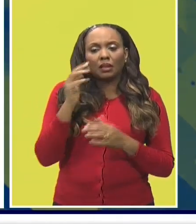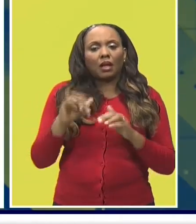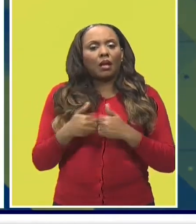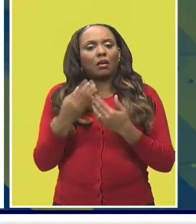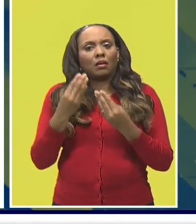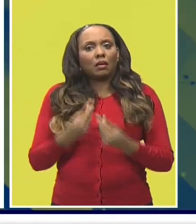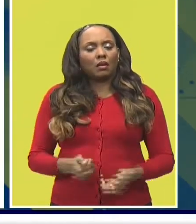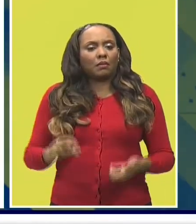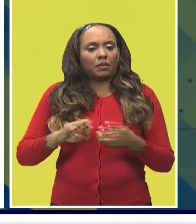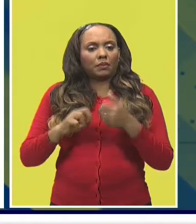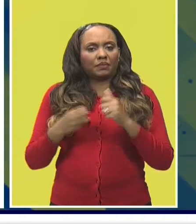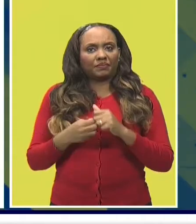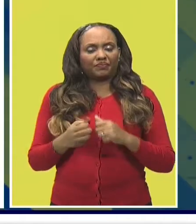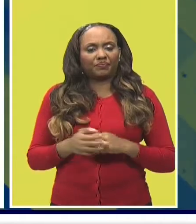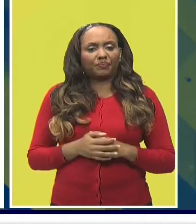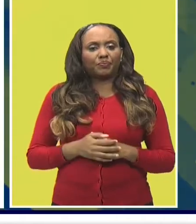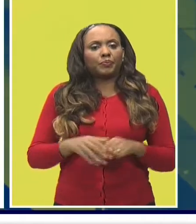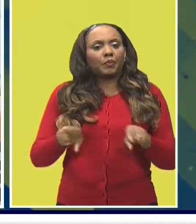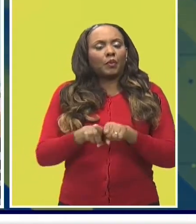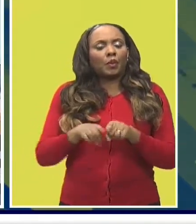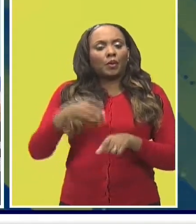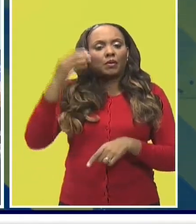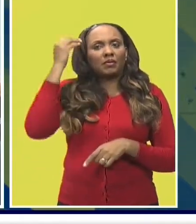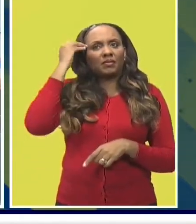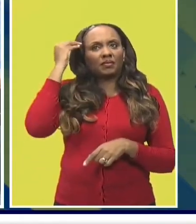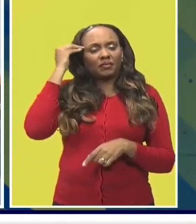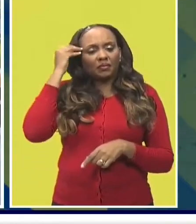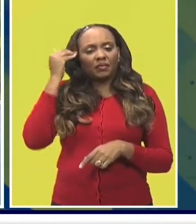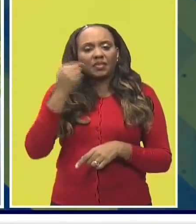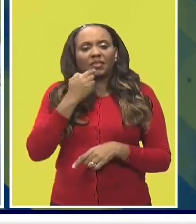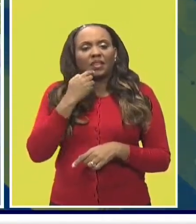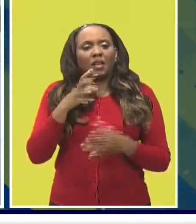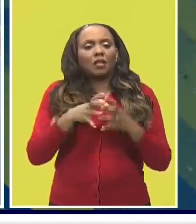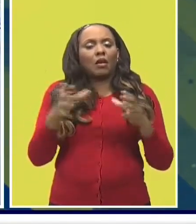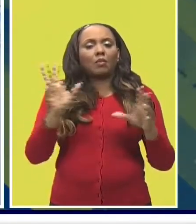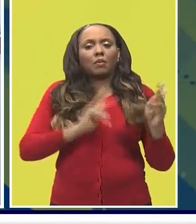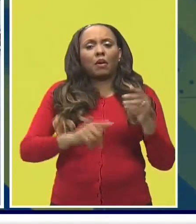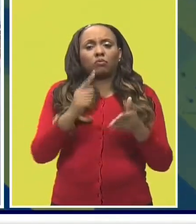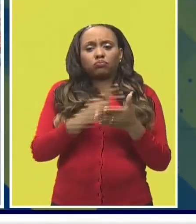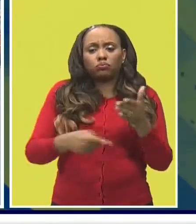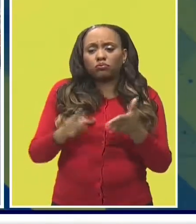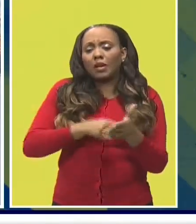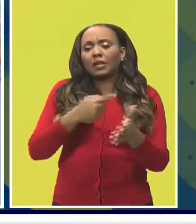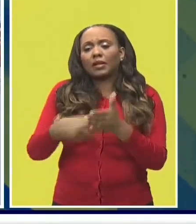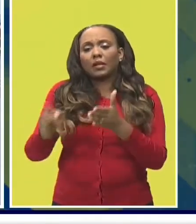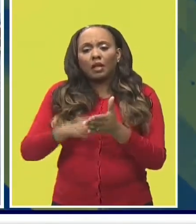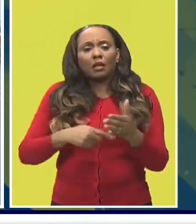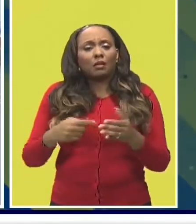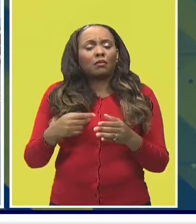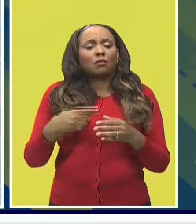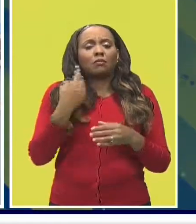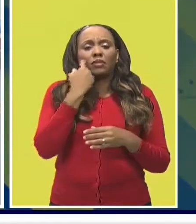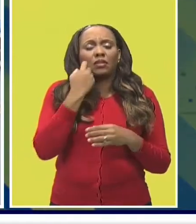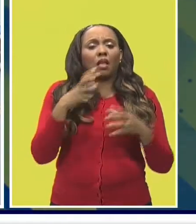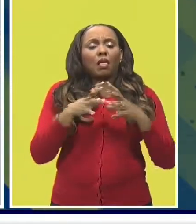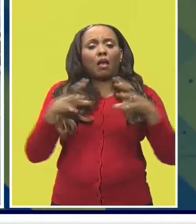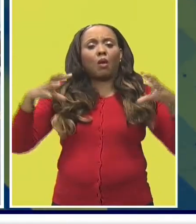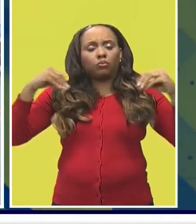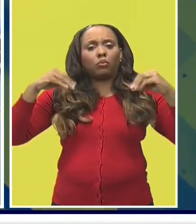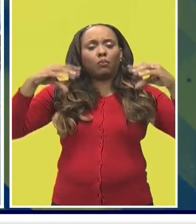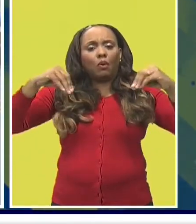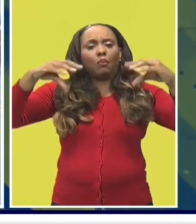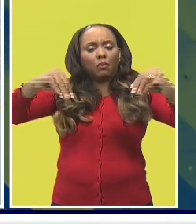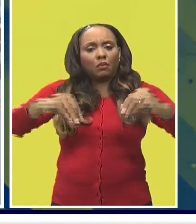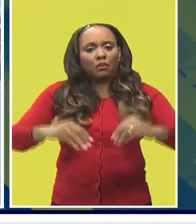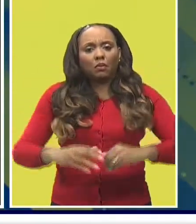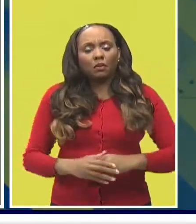issue. Mr. Blackman acknowledged public criticism resulting from the frequency of outages in recent times. In particular, the issue that